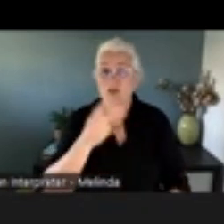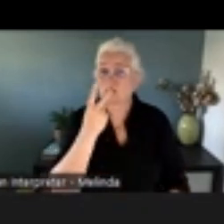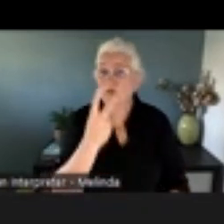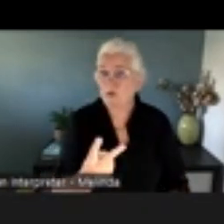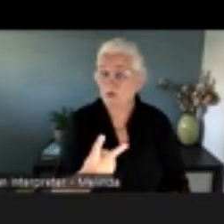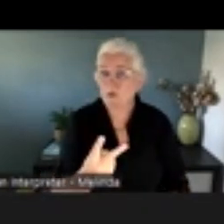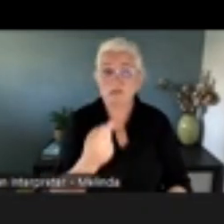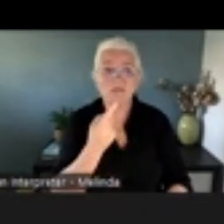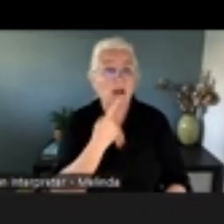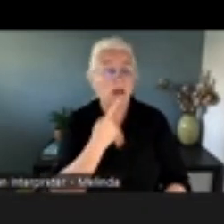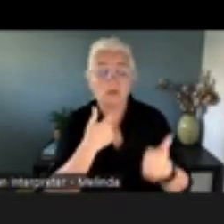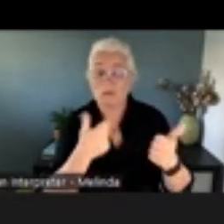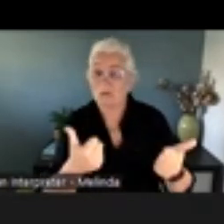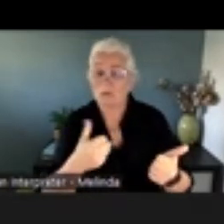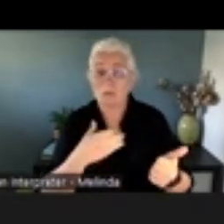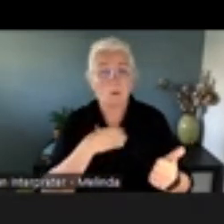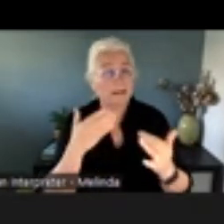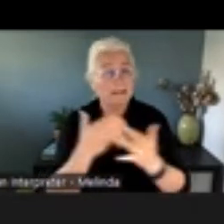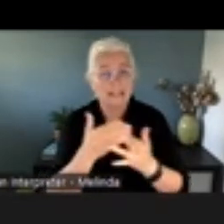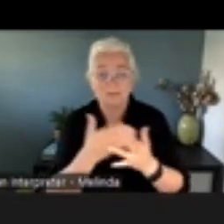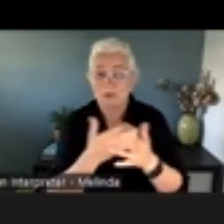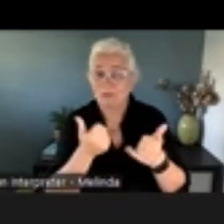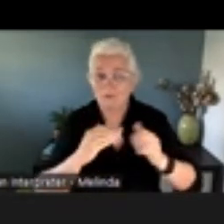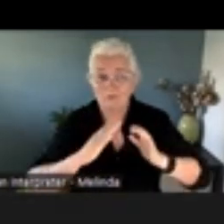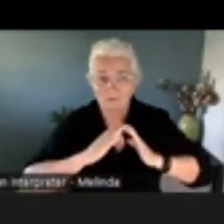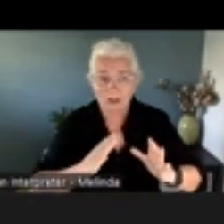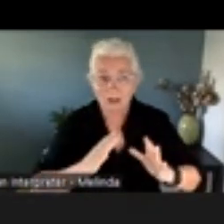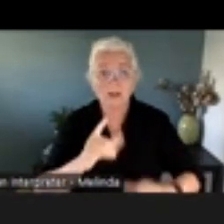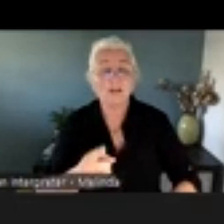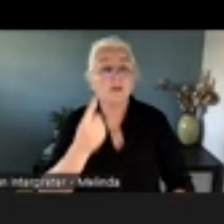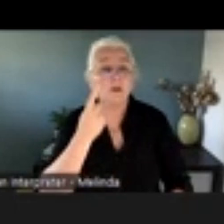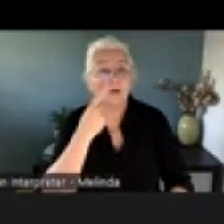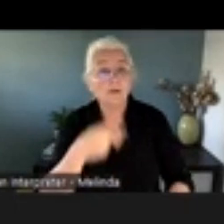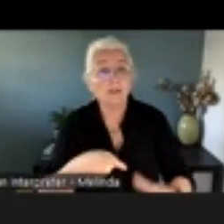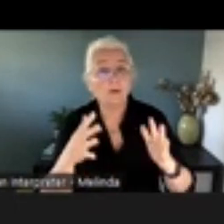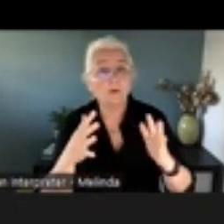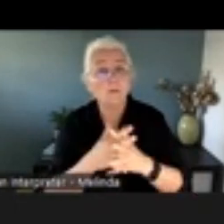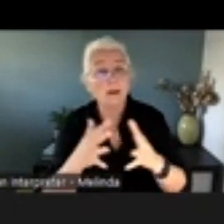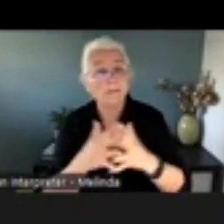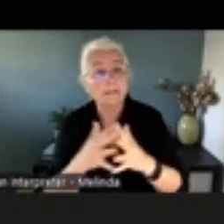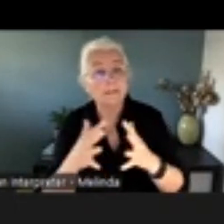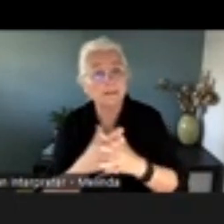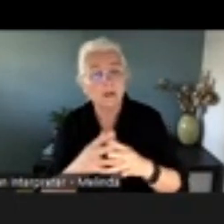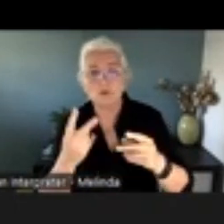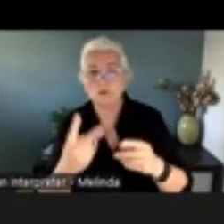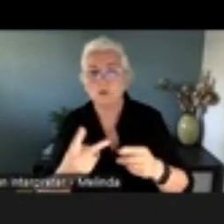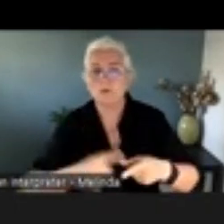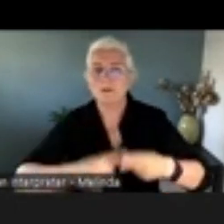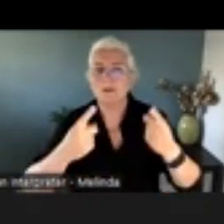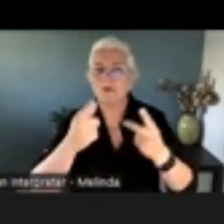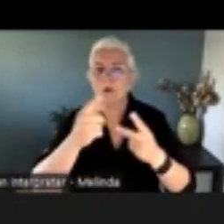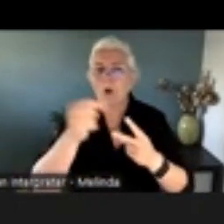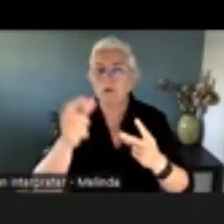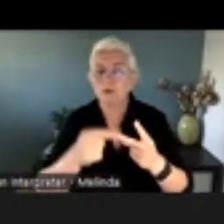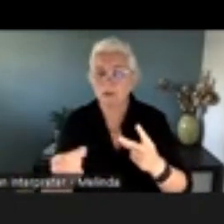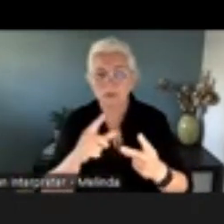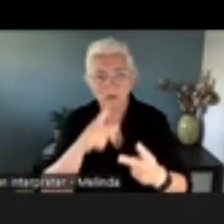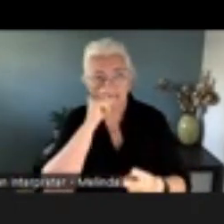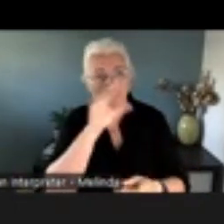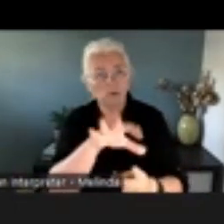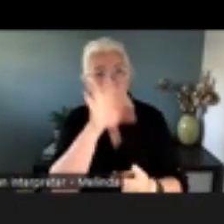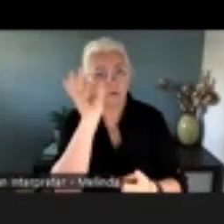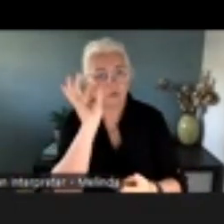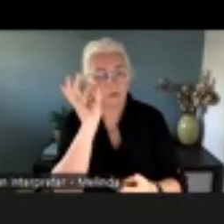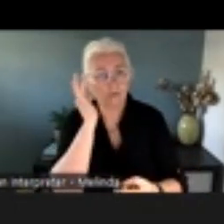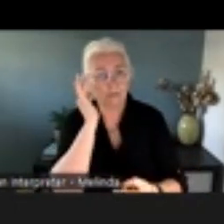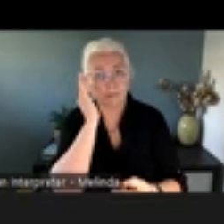more accessible, let's have two. So when you go on our website, there's actually two different options that you can choose from. And